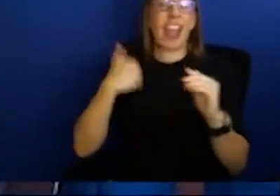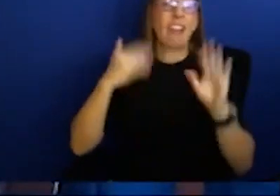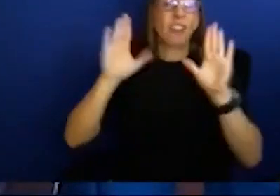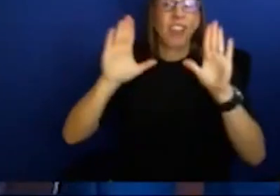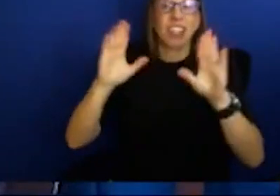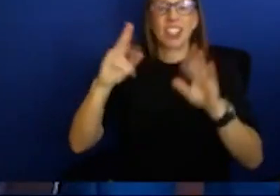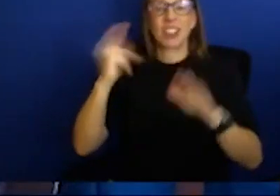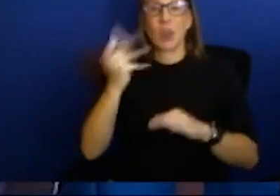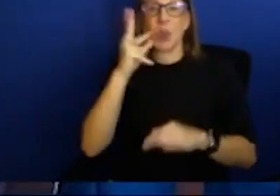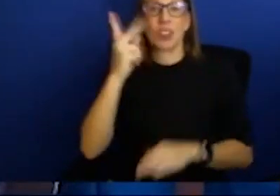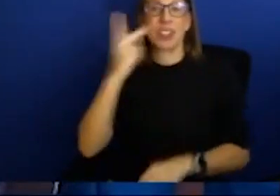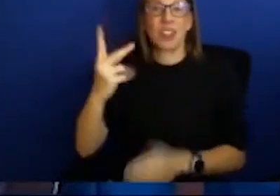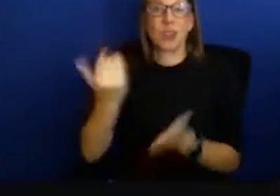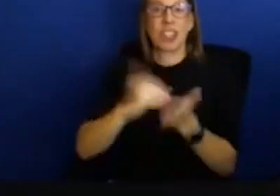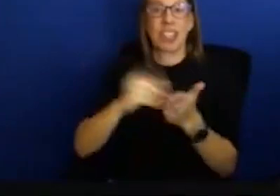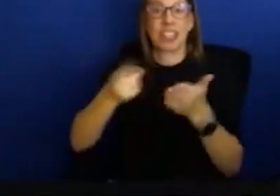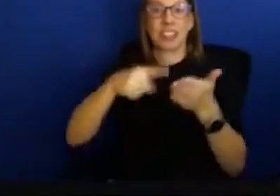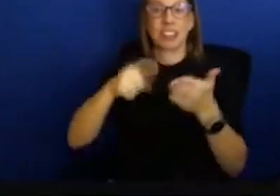here at 8.